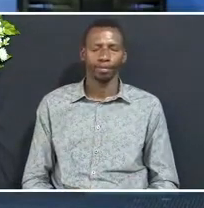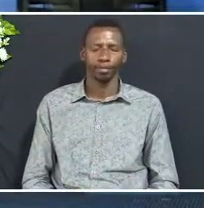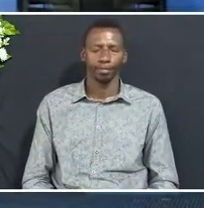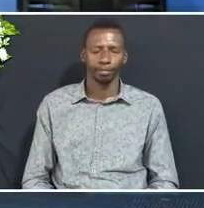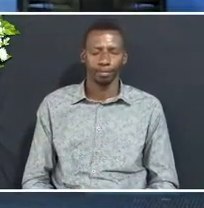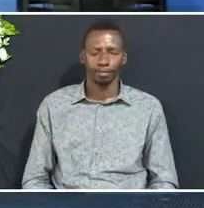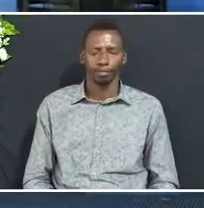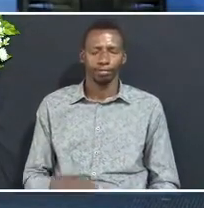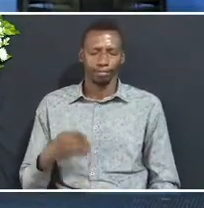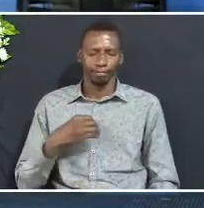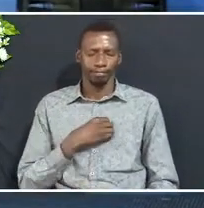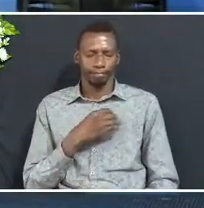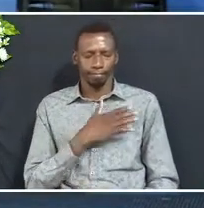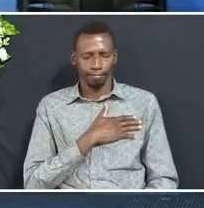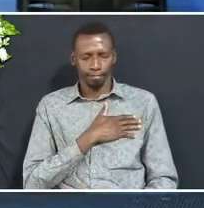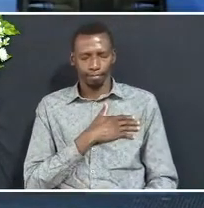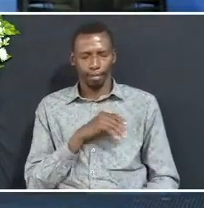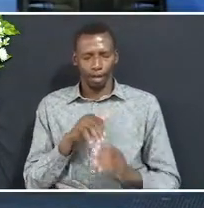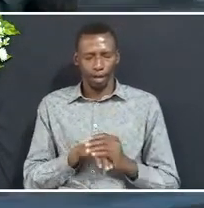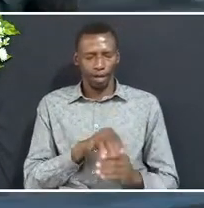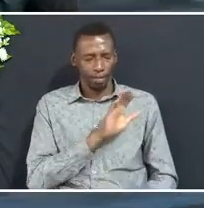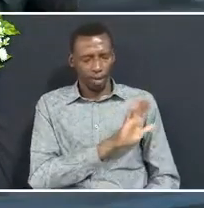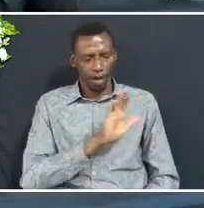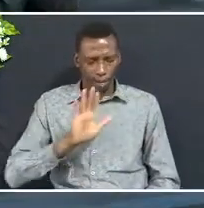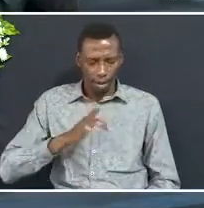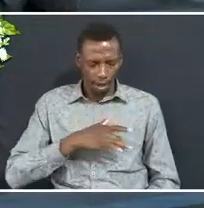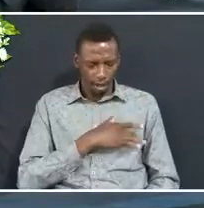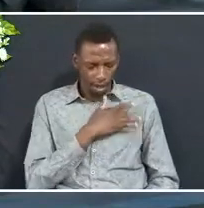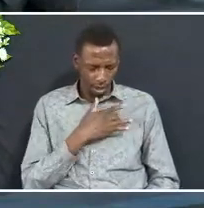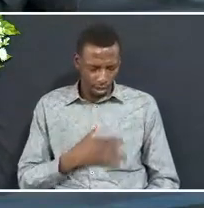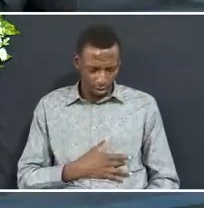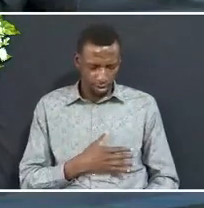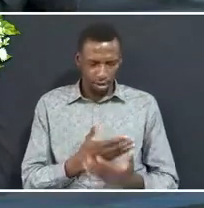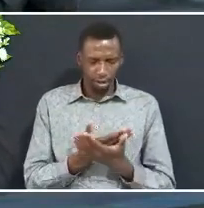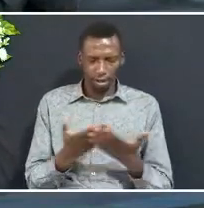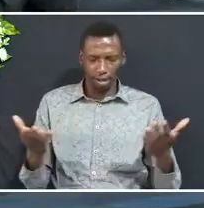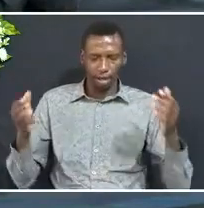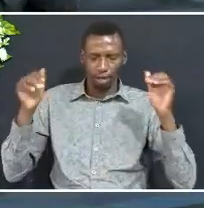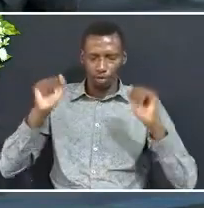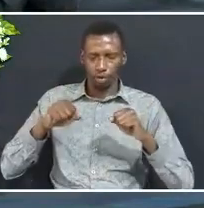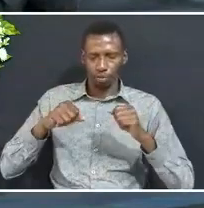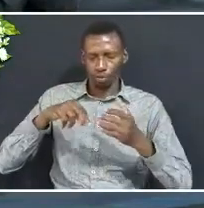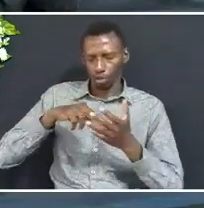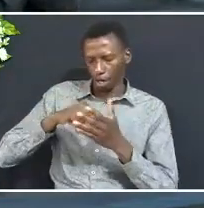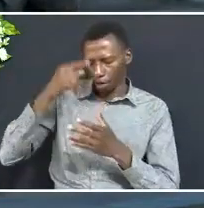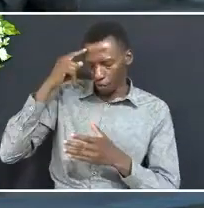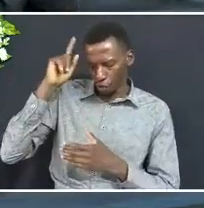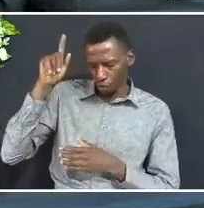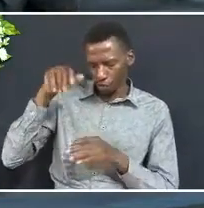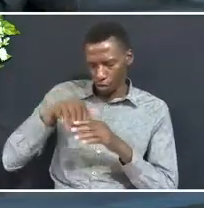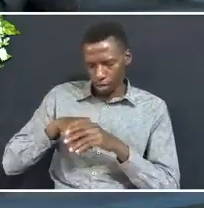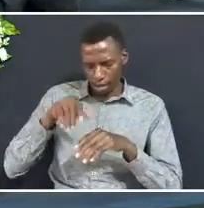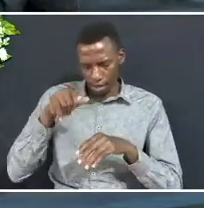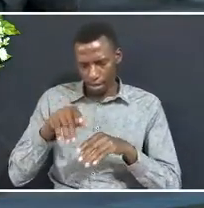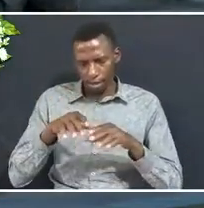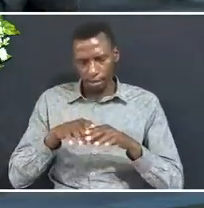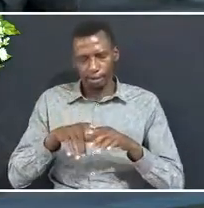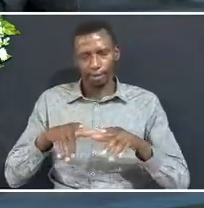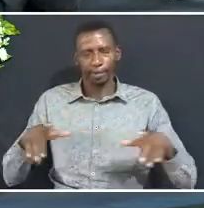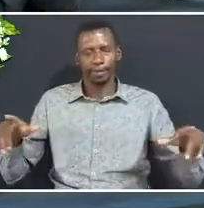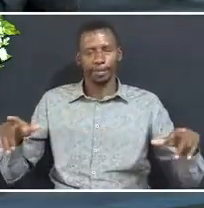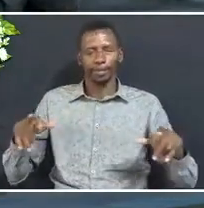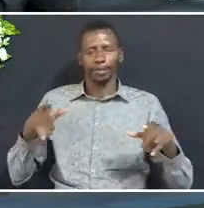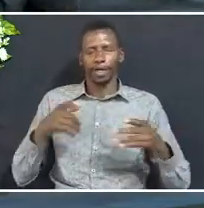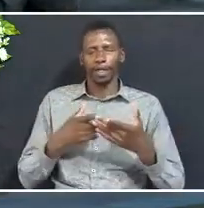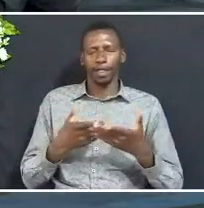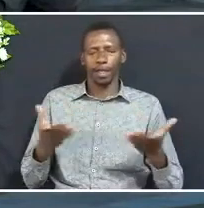one in their heart, that Father, they may stand for you on this ground, that they may do that which you want them